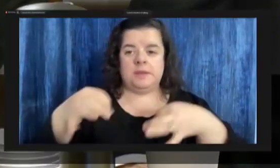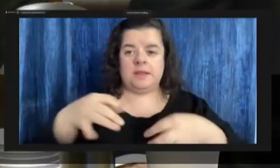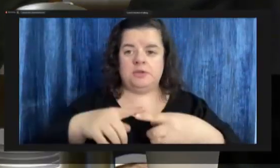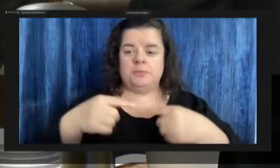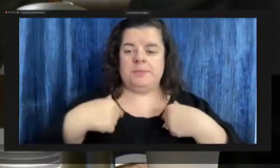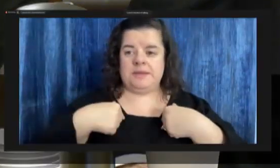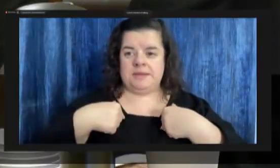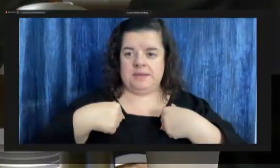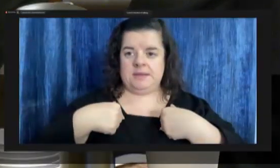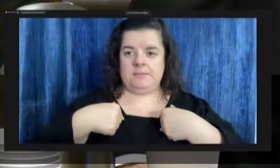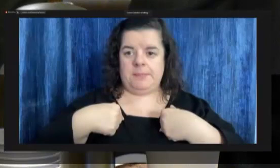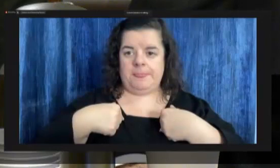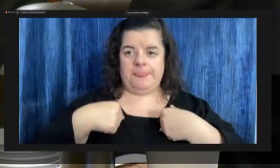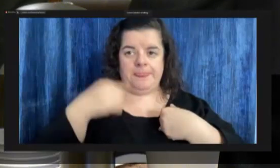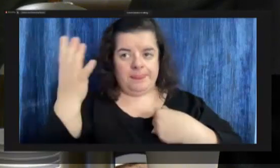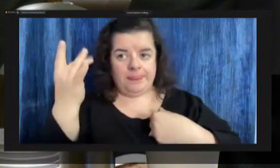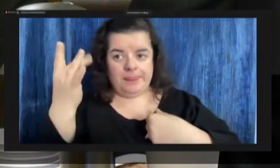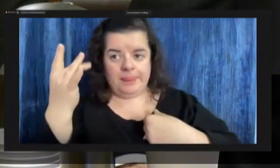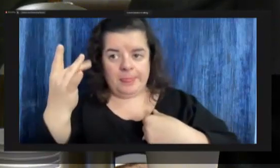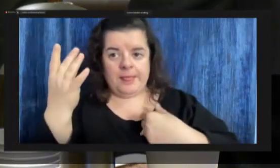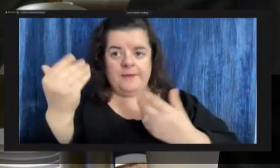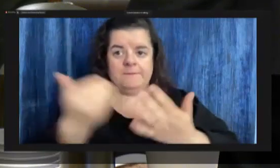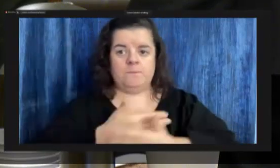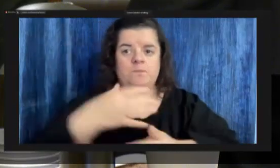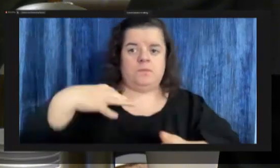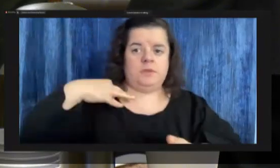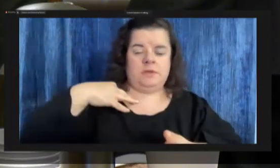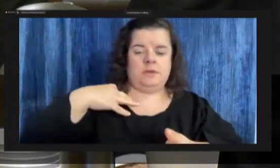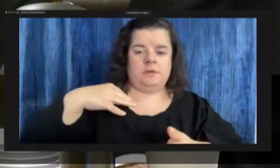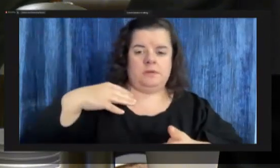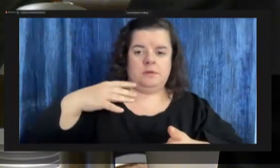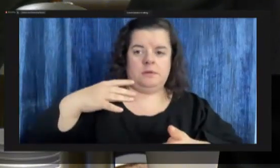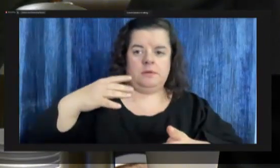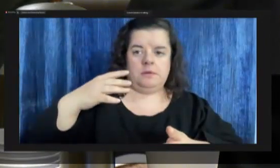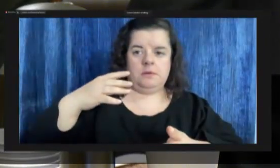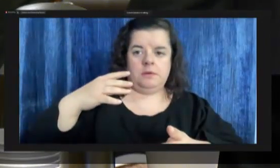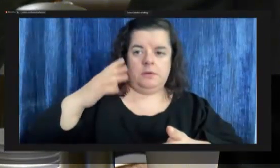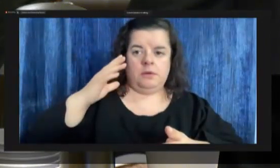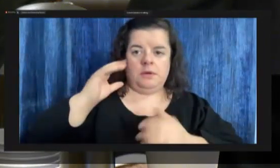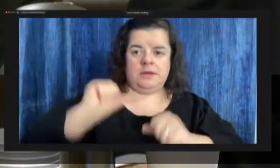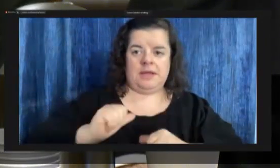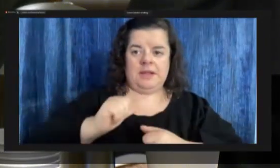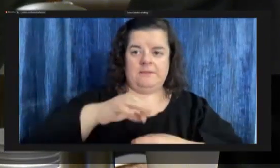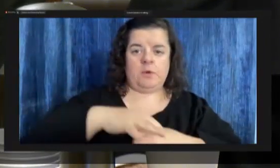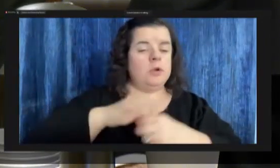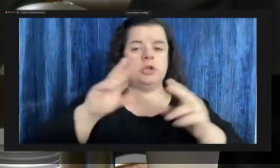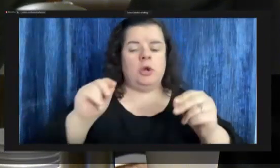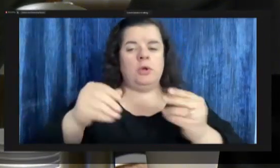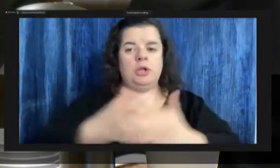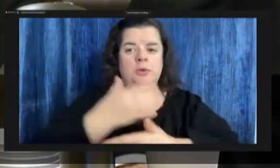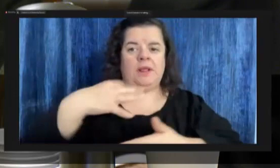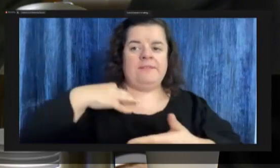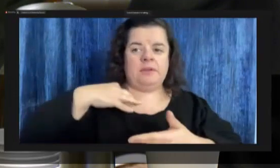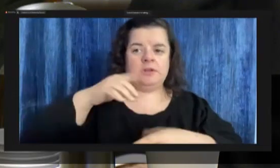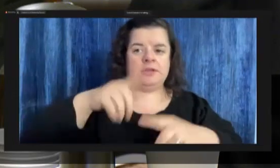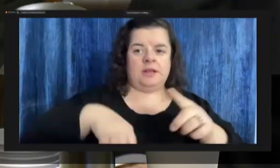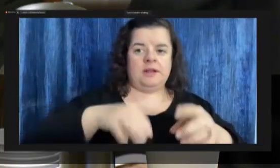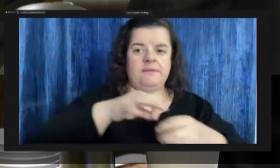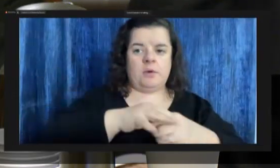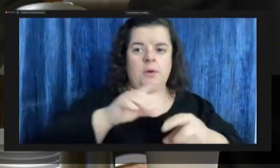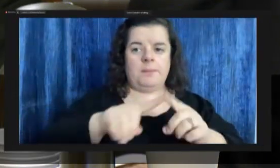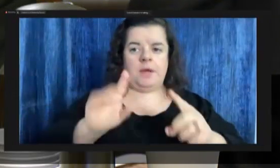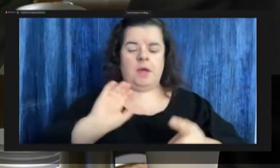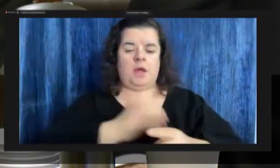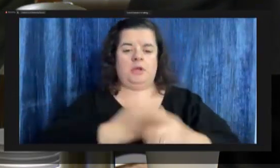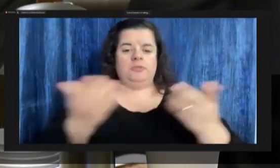how, why newly elected officials can't vote on it, or no, newly elected officials can vote on it, but us who have been here